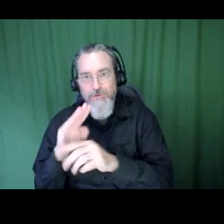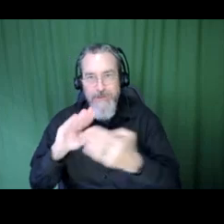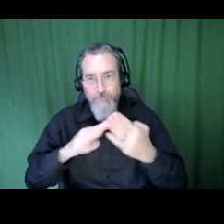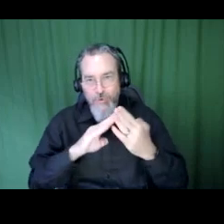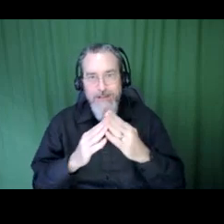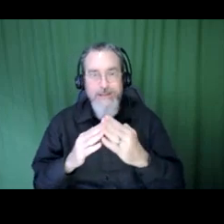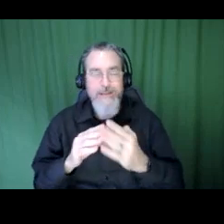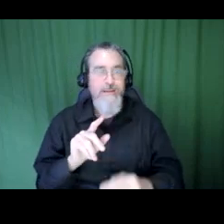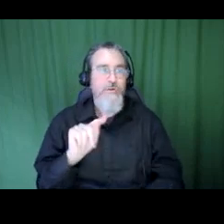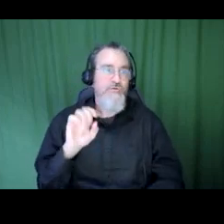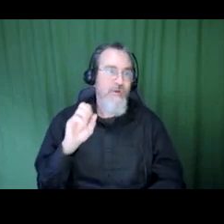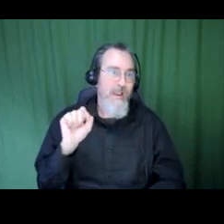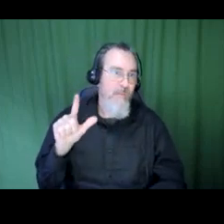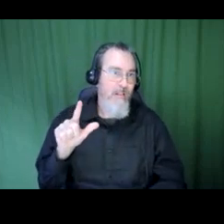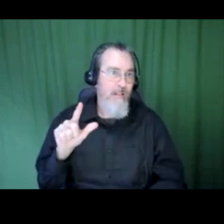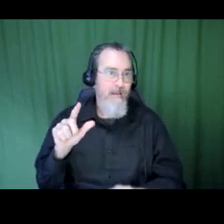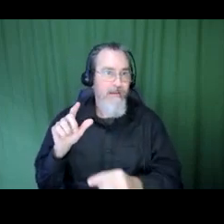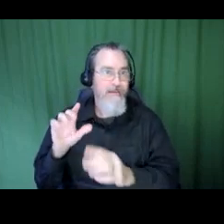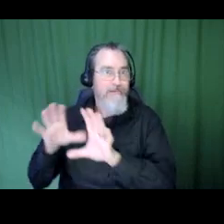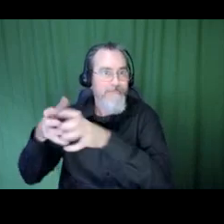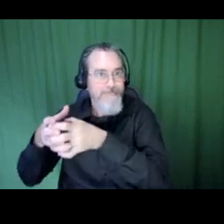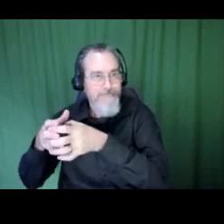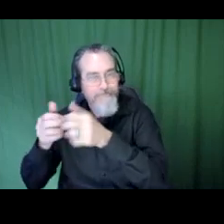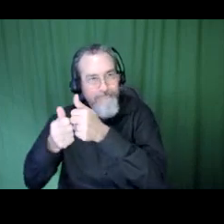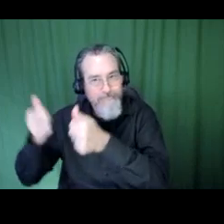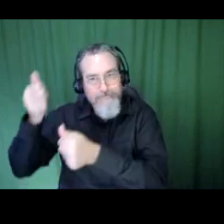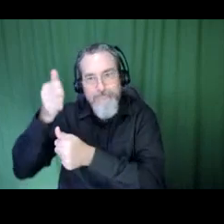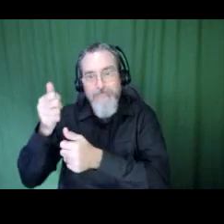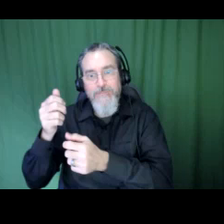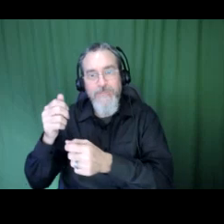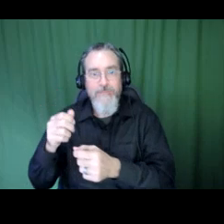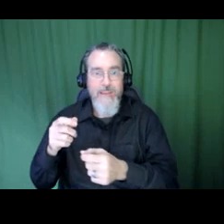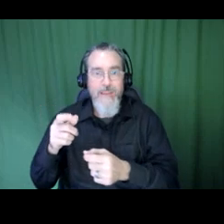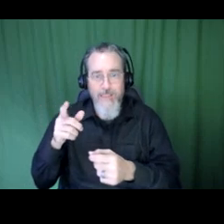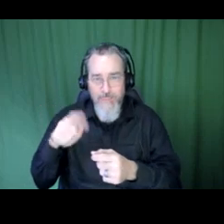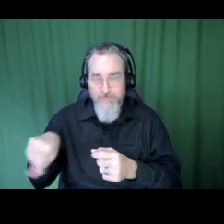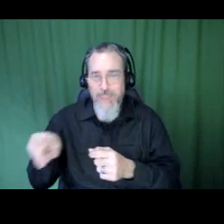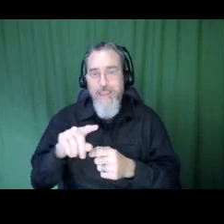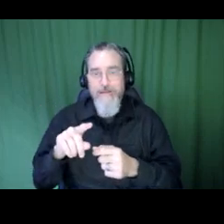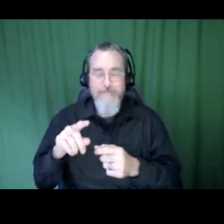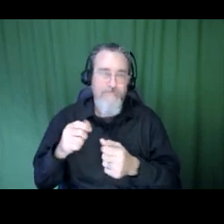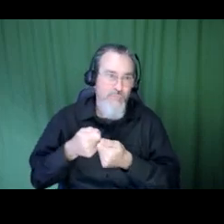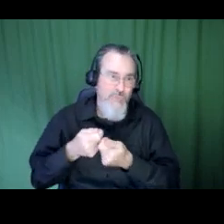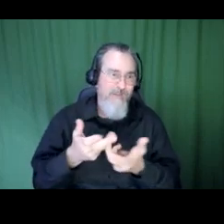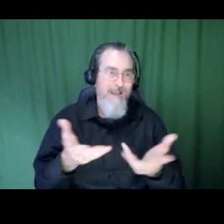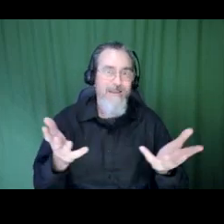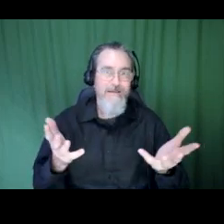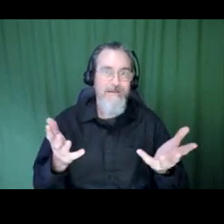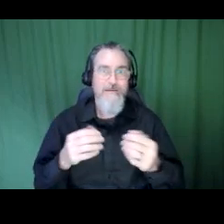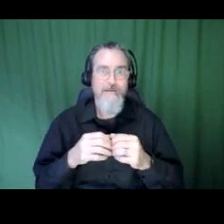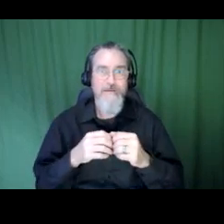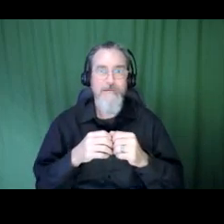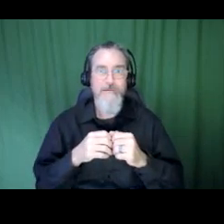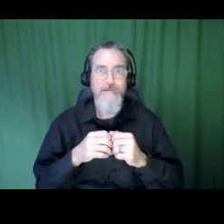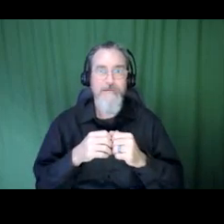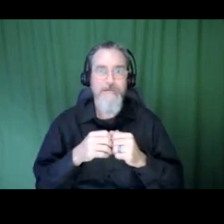and the scholars, and with the local environmental and cultural resources, all to provide